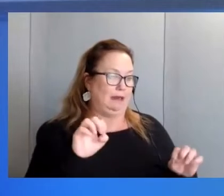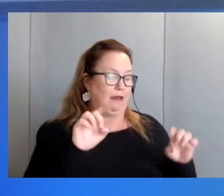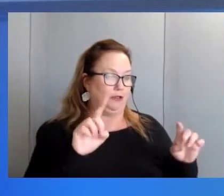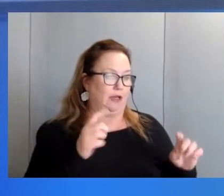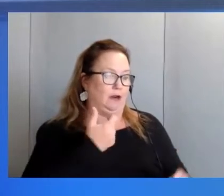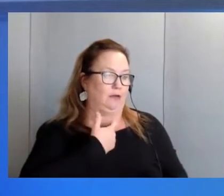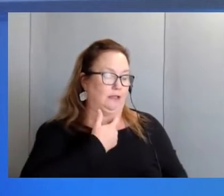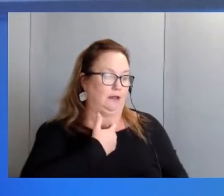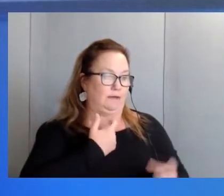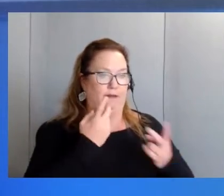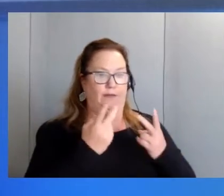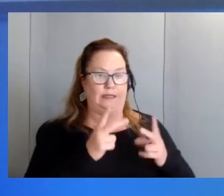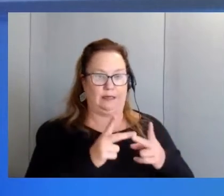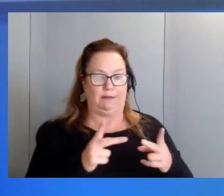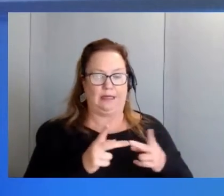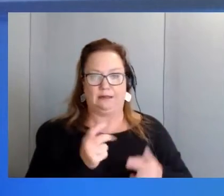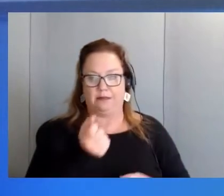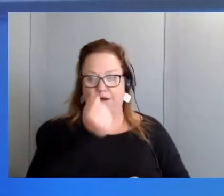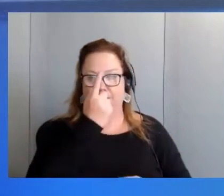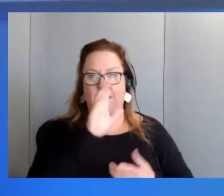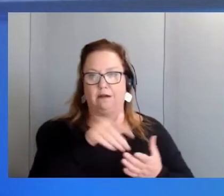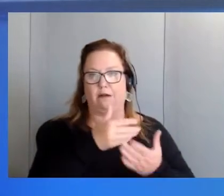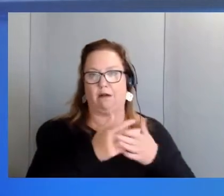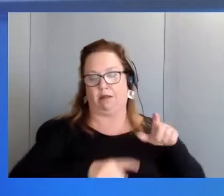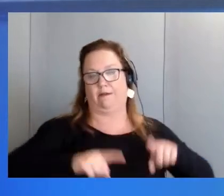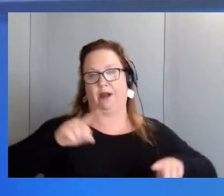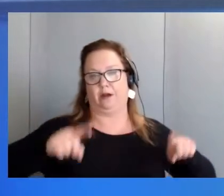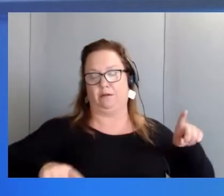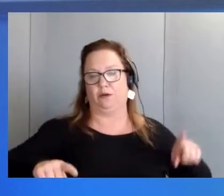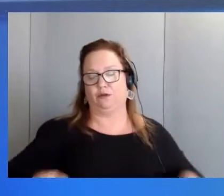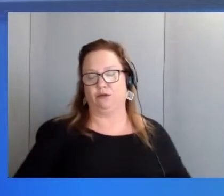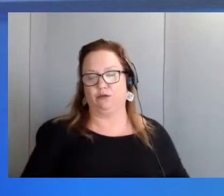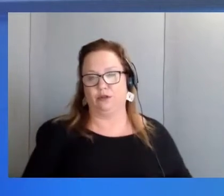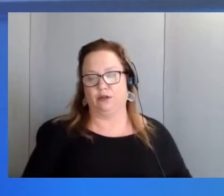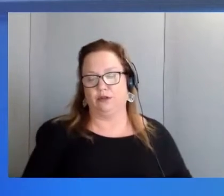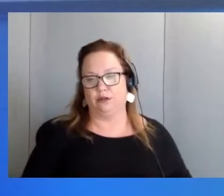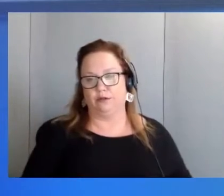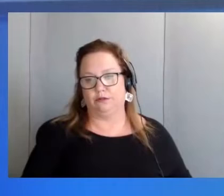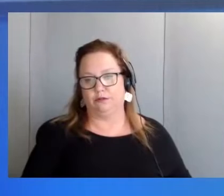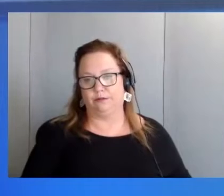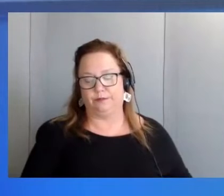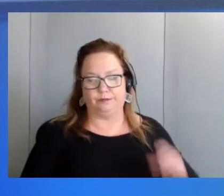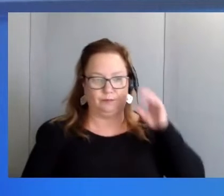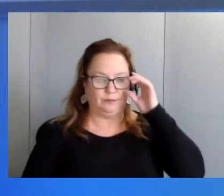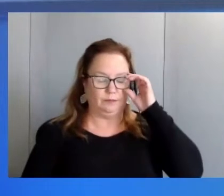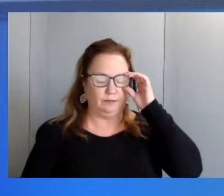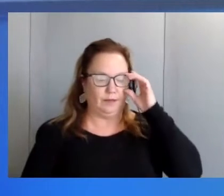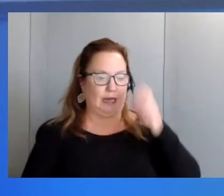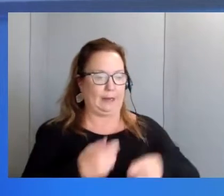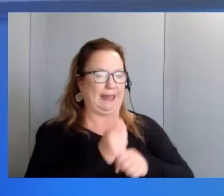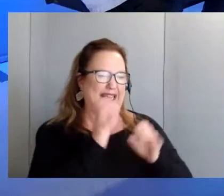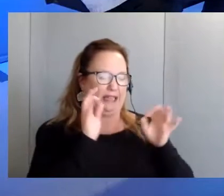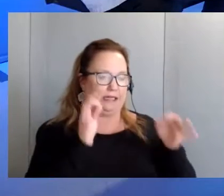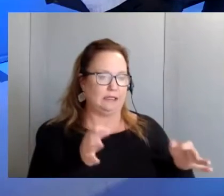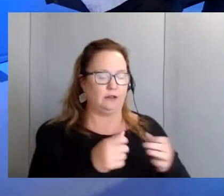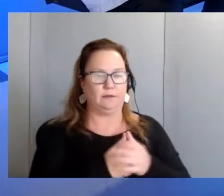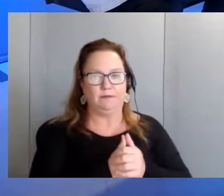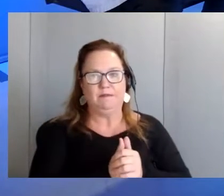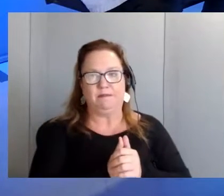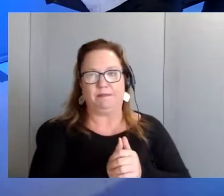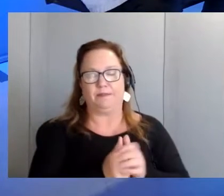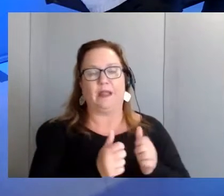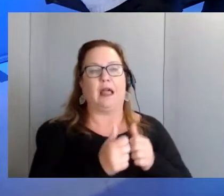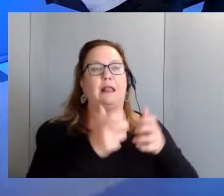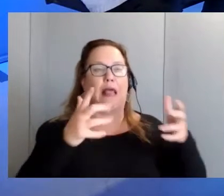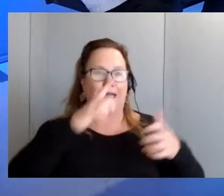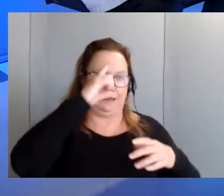visit places, and understand all those variables that play a role, like finances, in making that decision. Like you said, a lot to